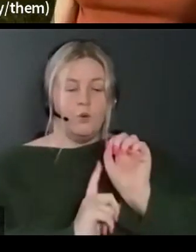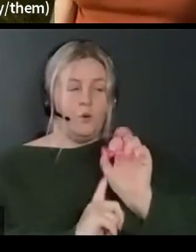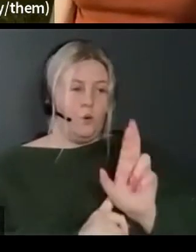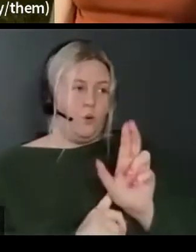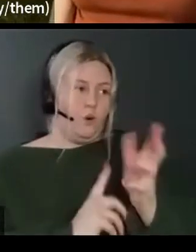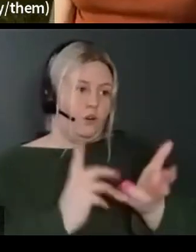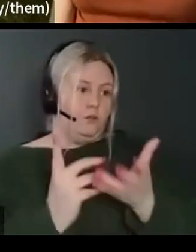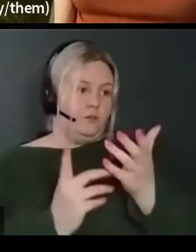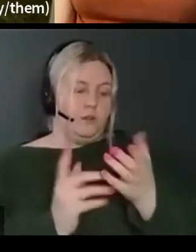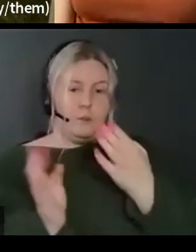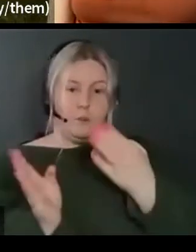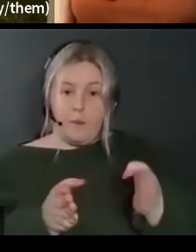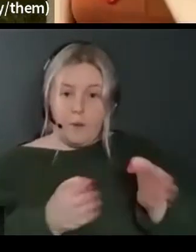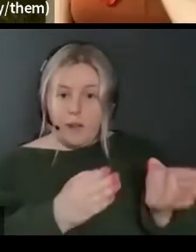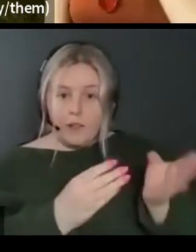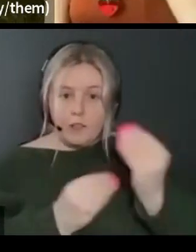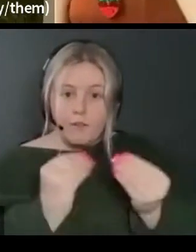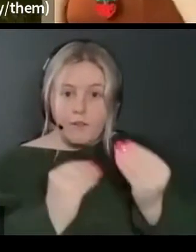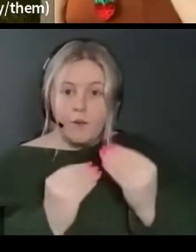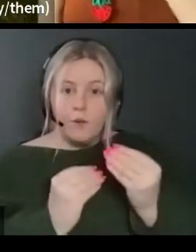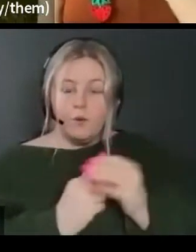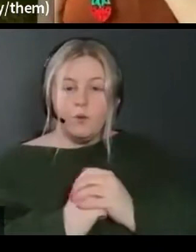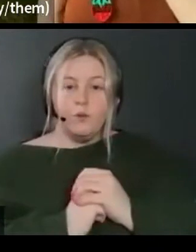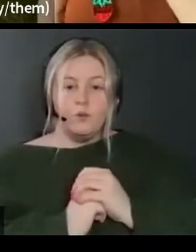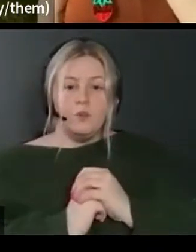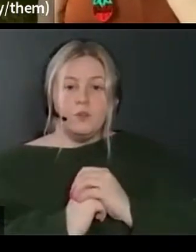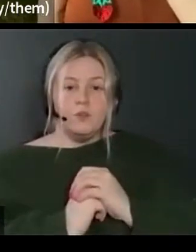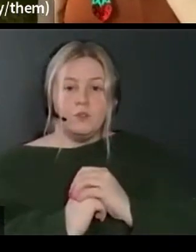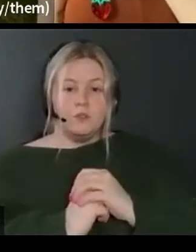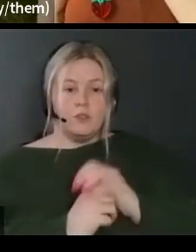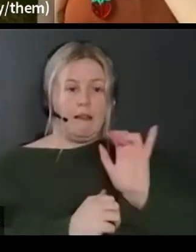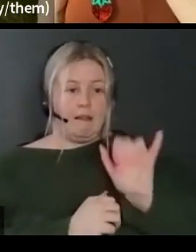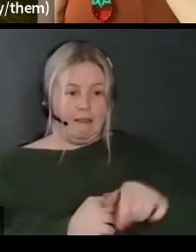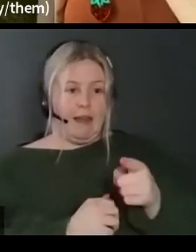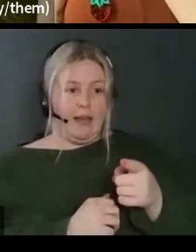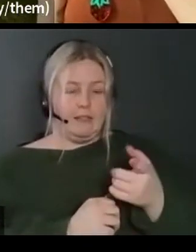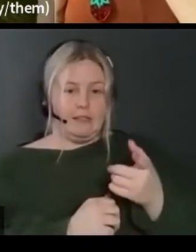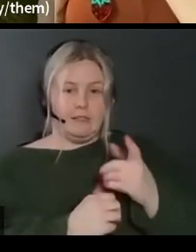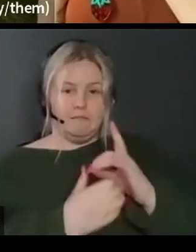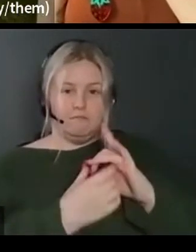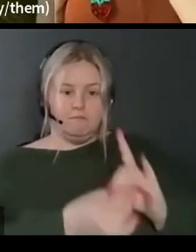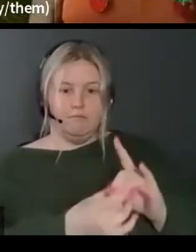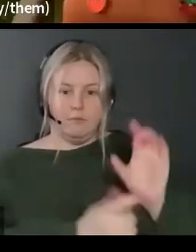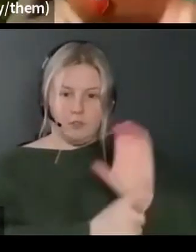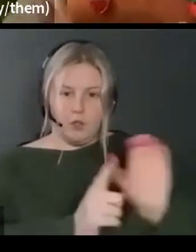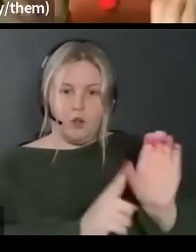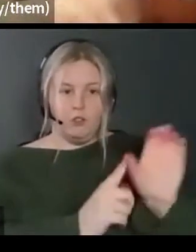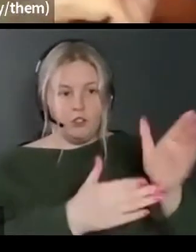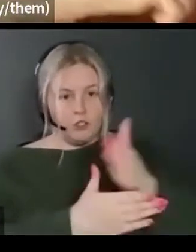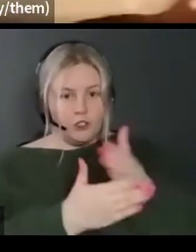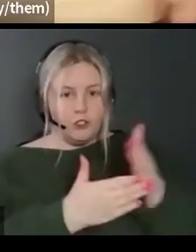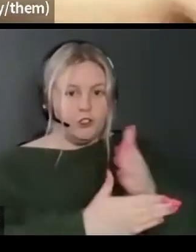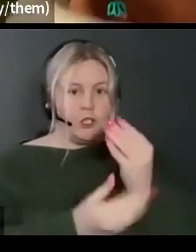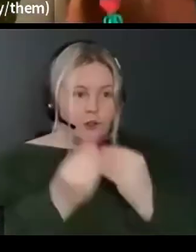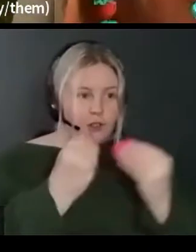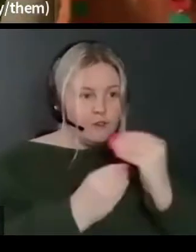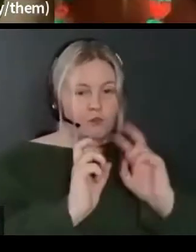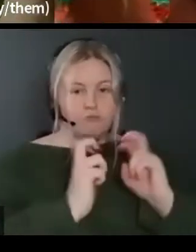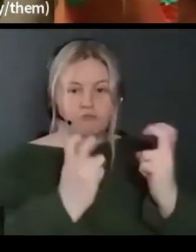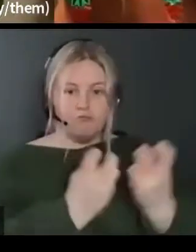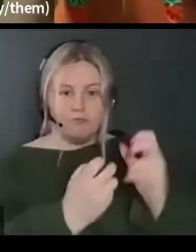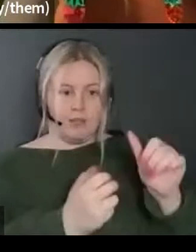the preparation of your food, that can be that's the practice of culture, and sharing a meal, things like that. And